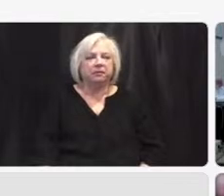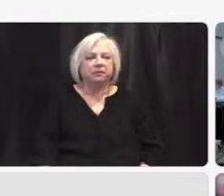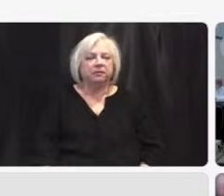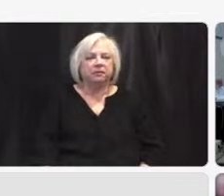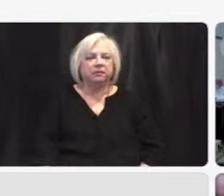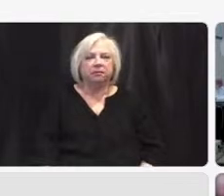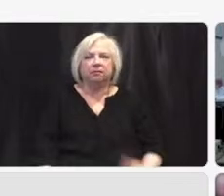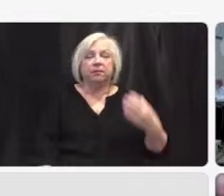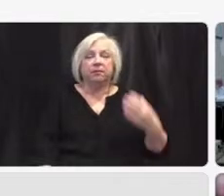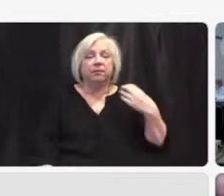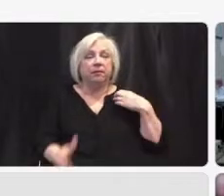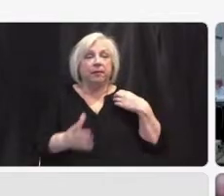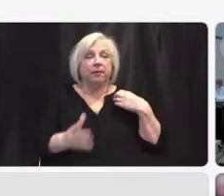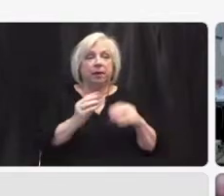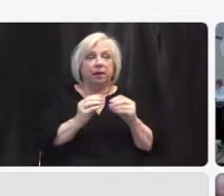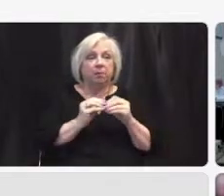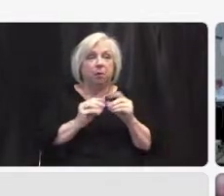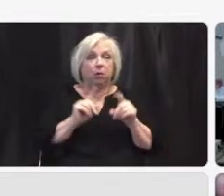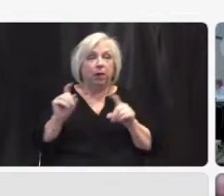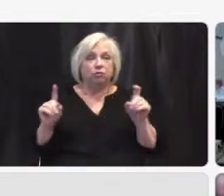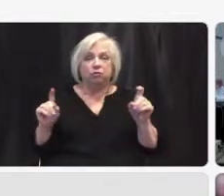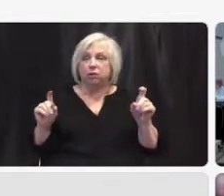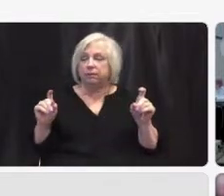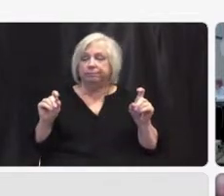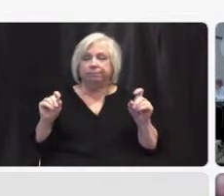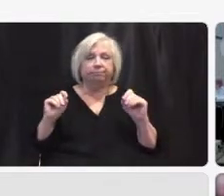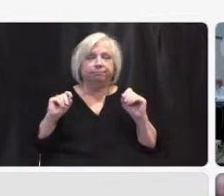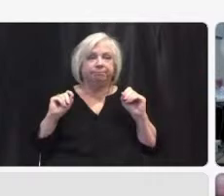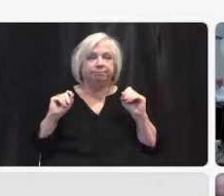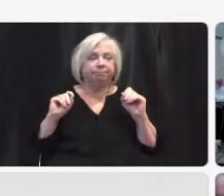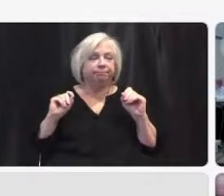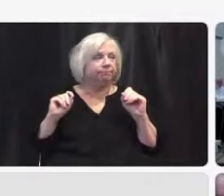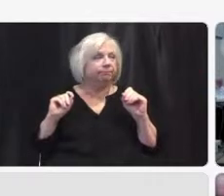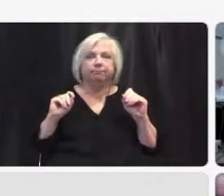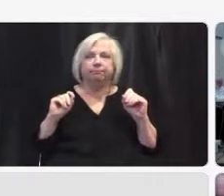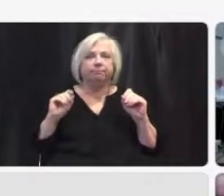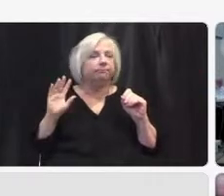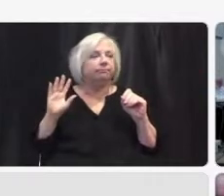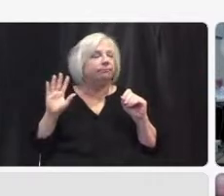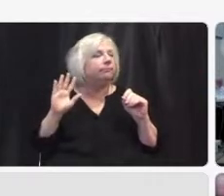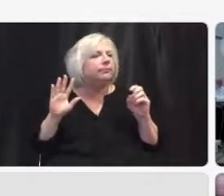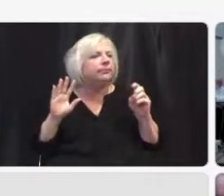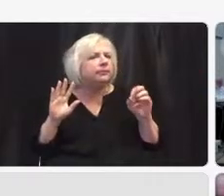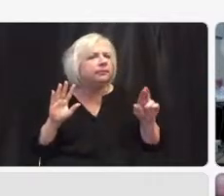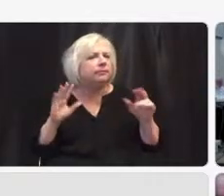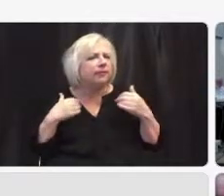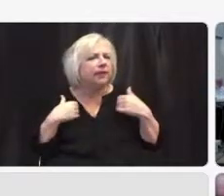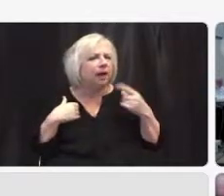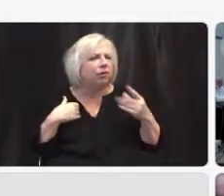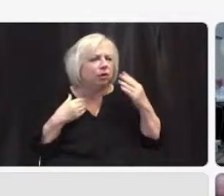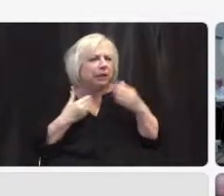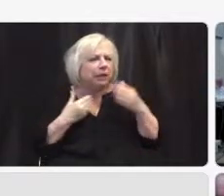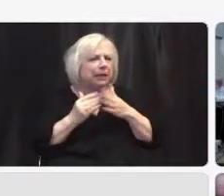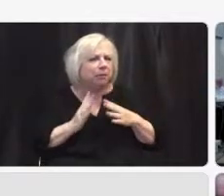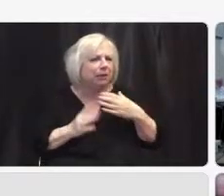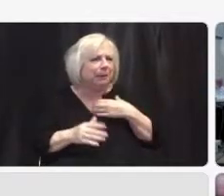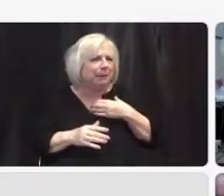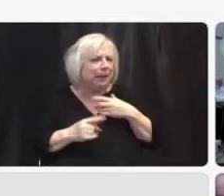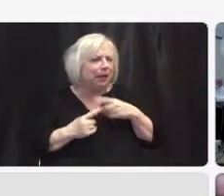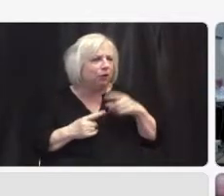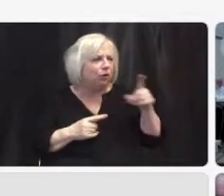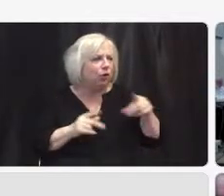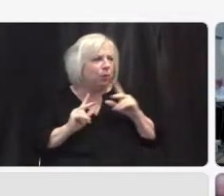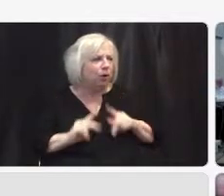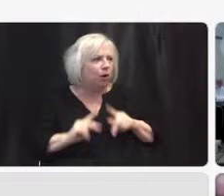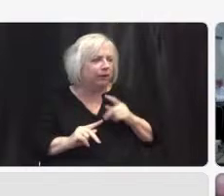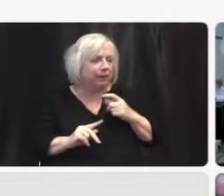All right, do we have any other questions from any of the commissioners? Sir, have your neighbors complained to you personally, those things that they just